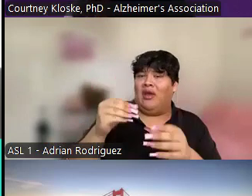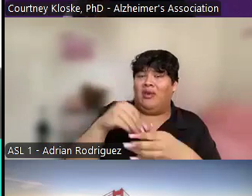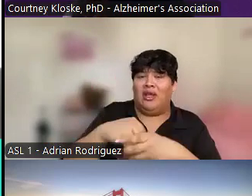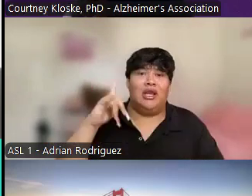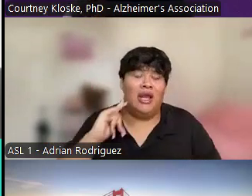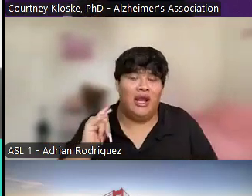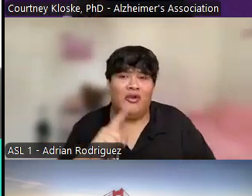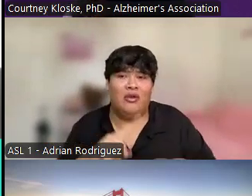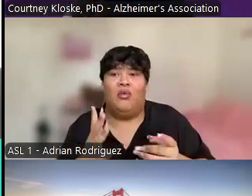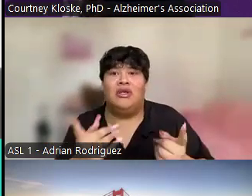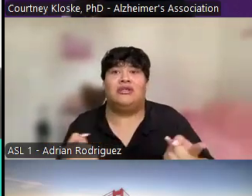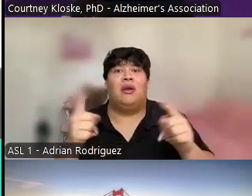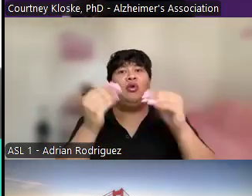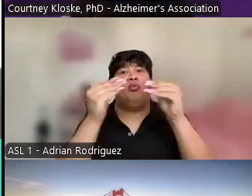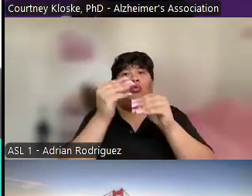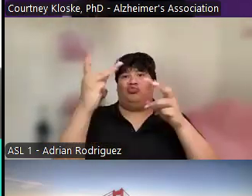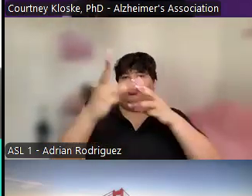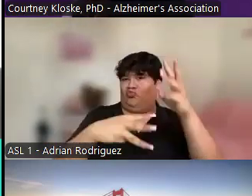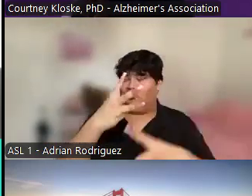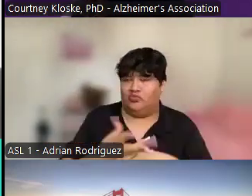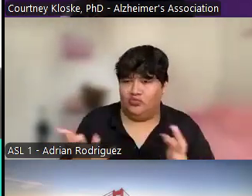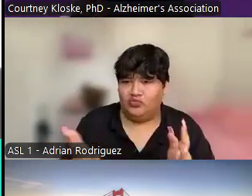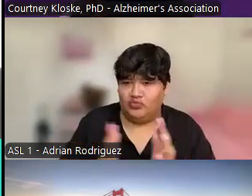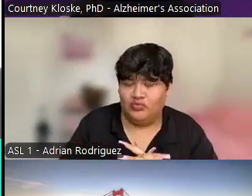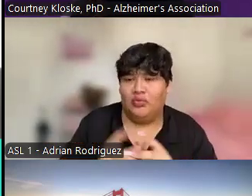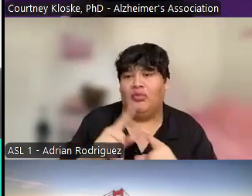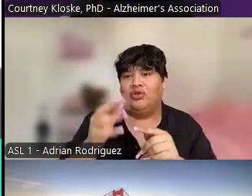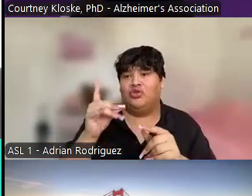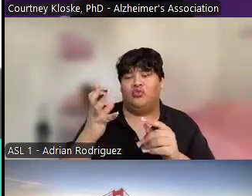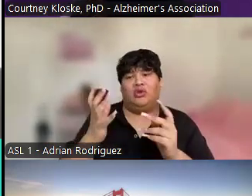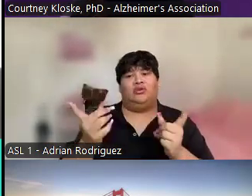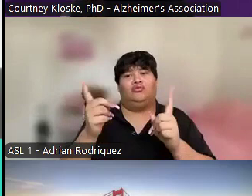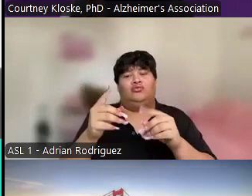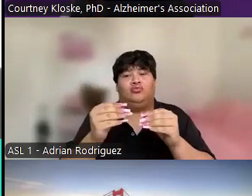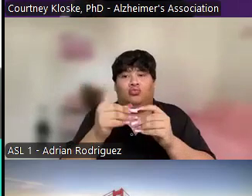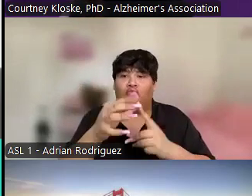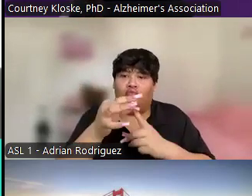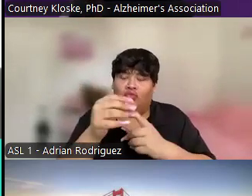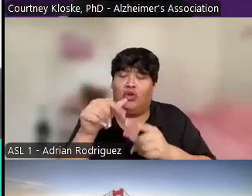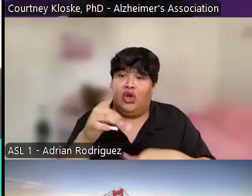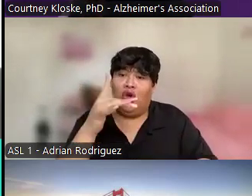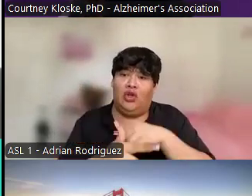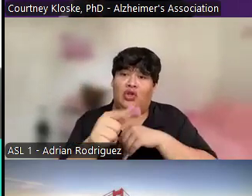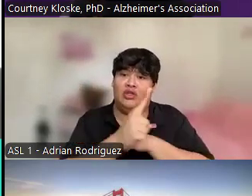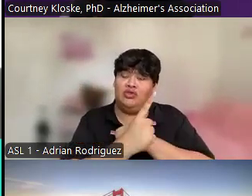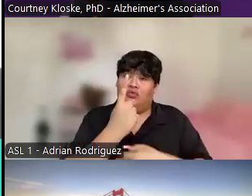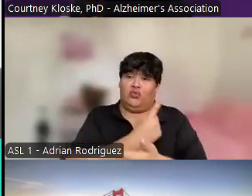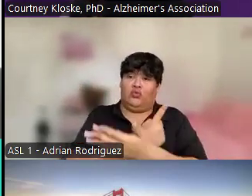but what's happening more broadly. And so one big win that I do want to mention is that earlier this week, we